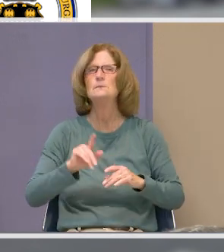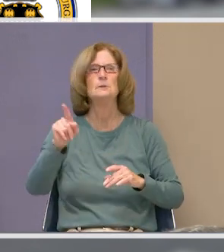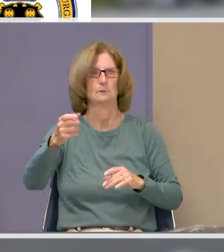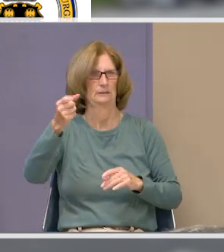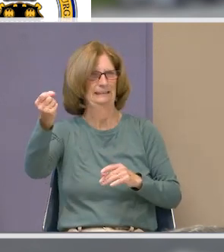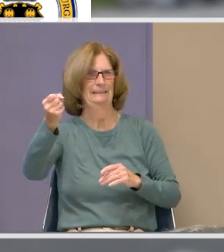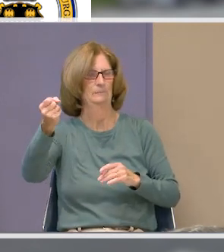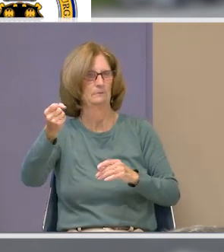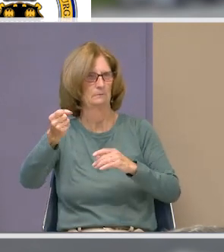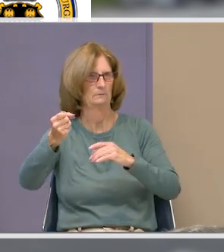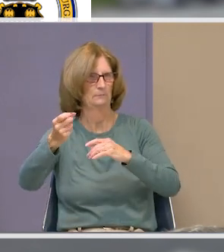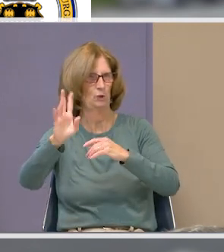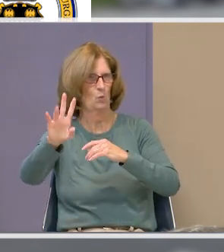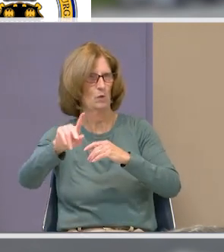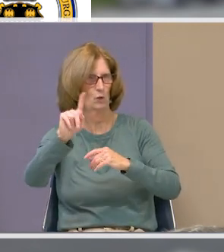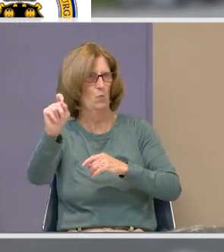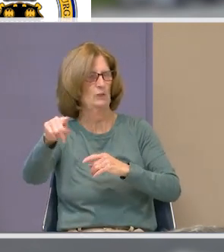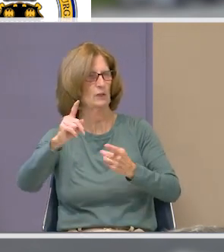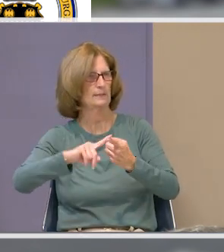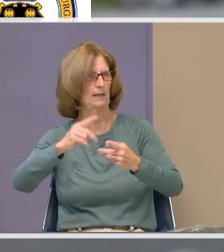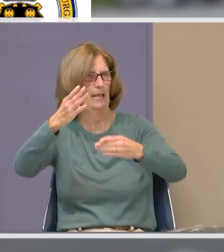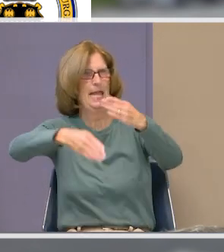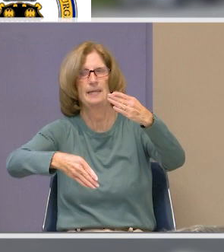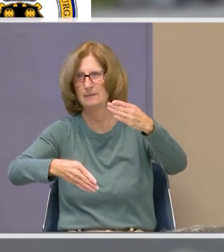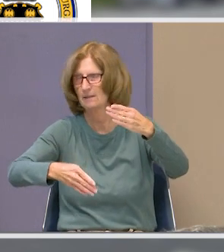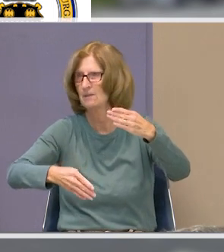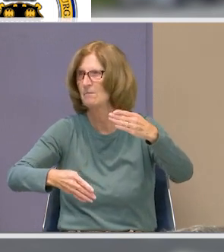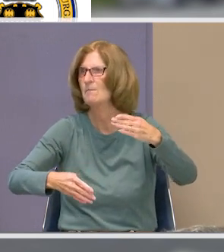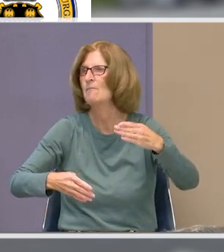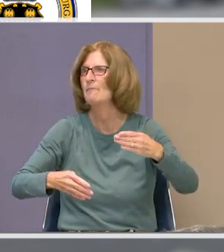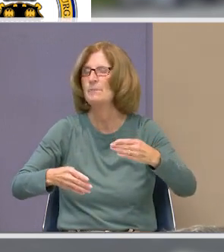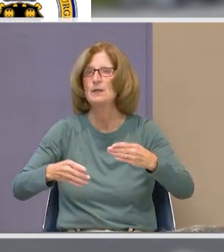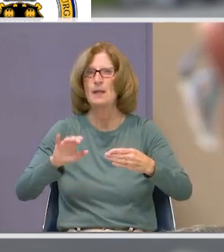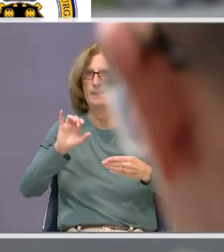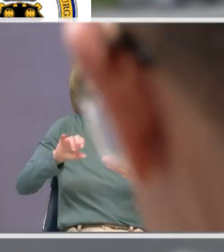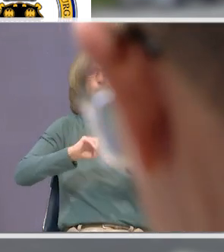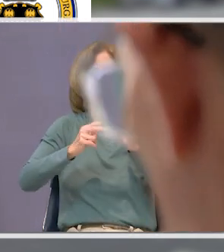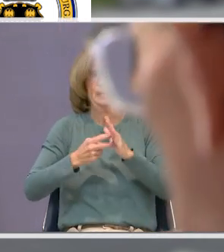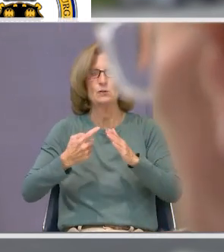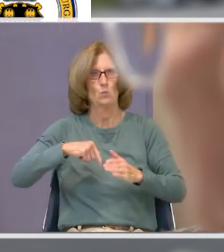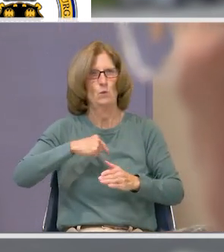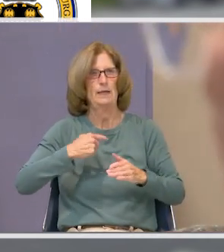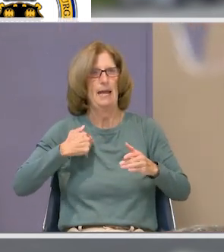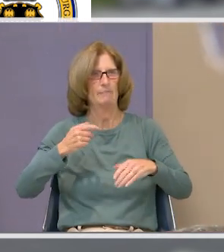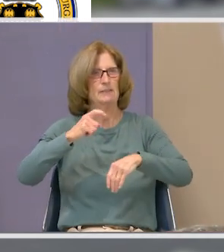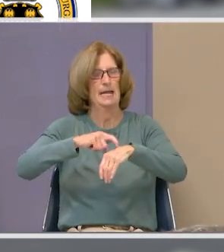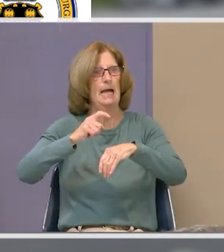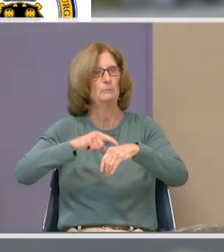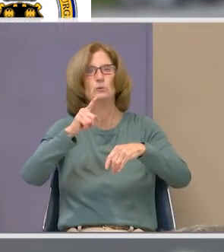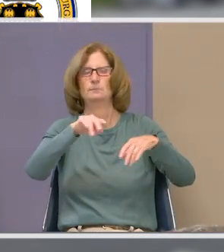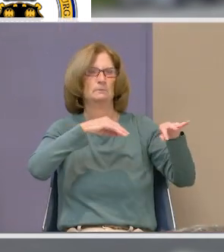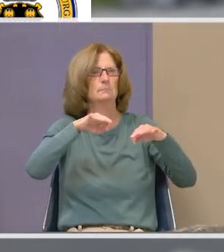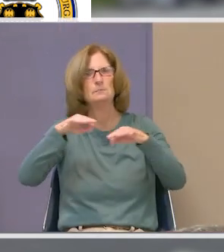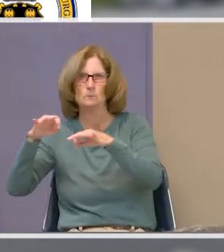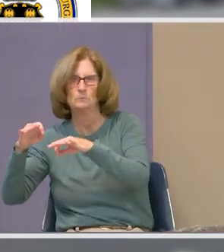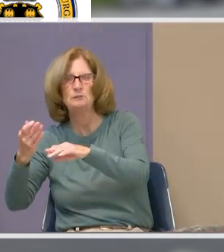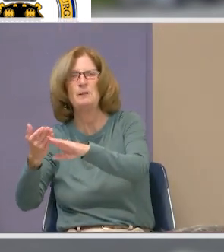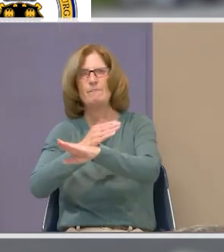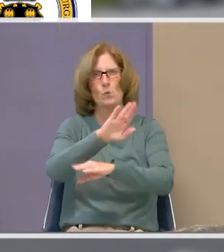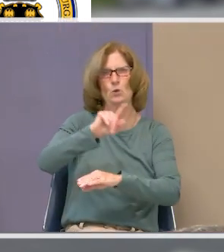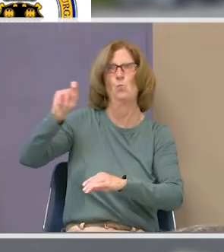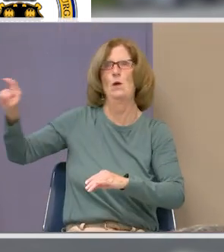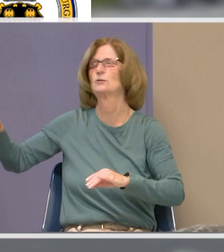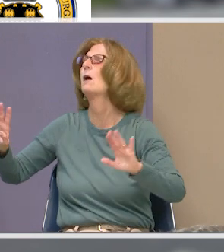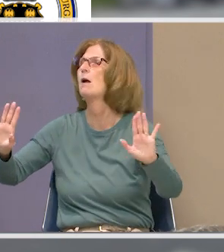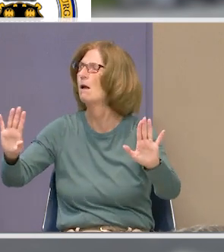questions till the end of the presentation. That just gives our folks the opportunity to go through any information they have